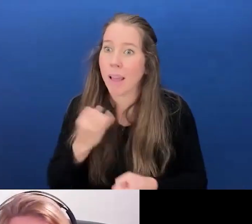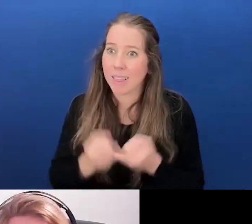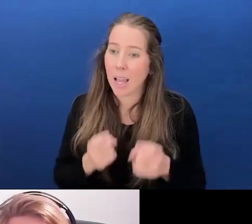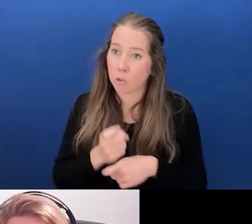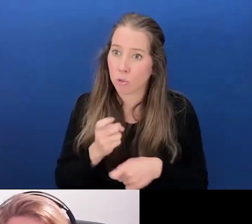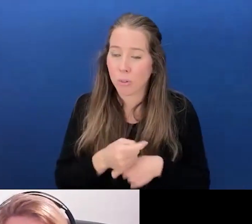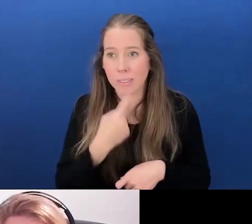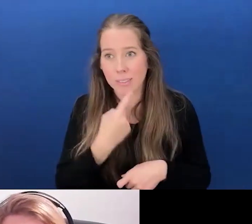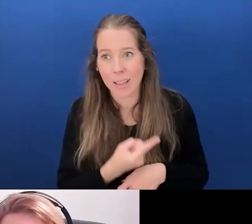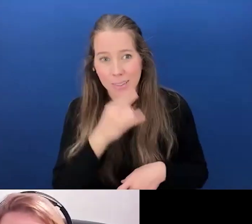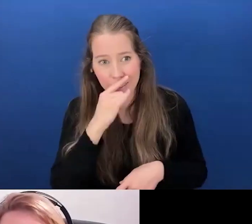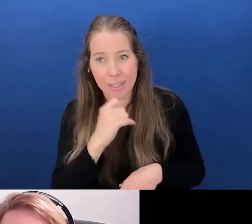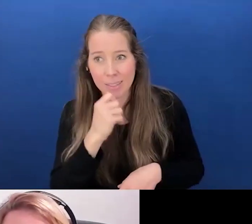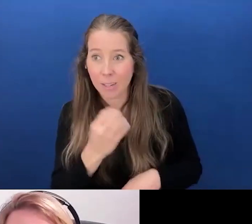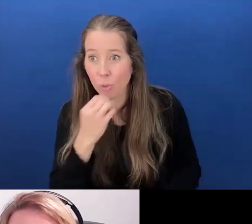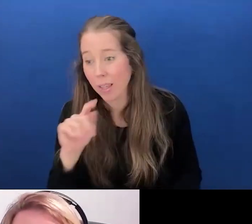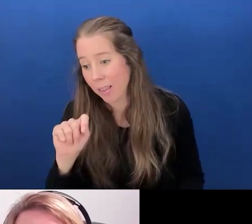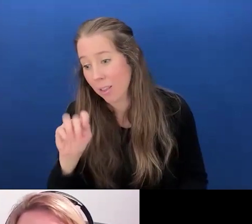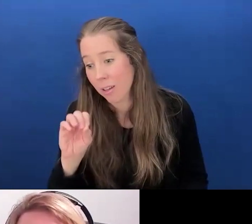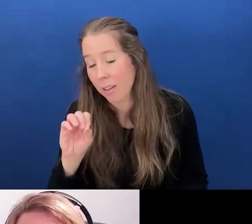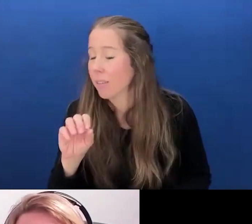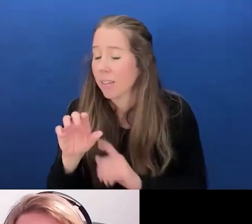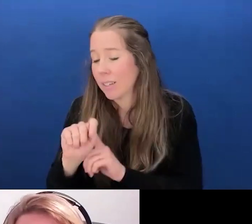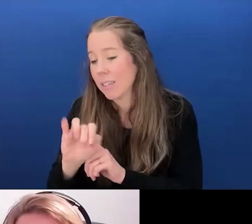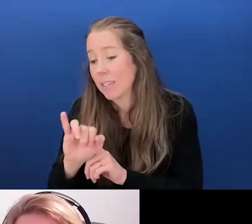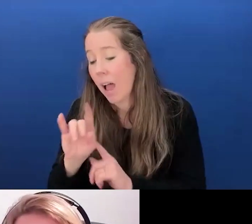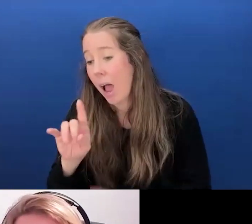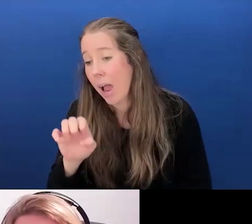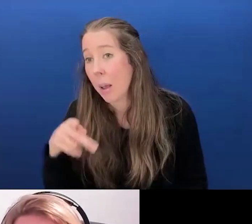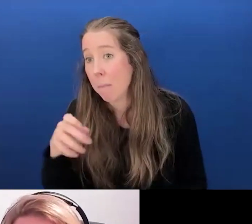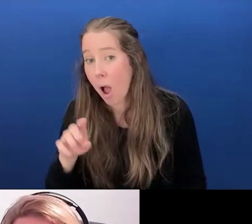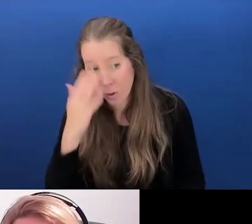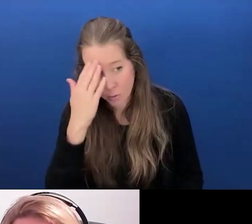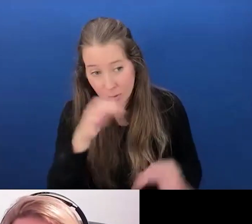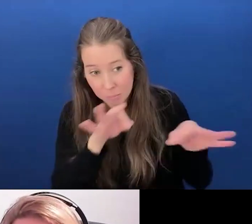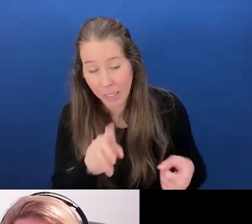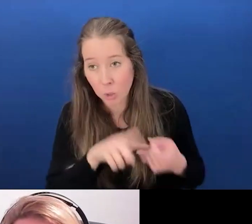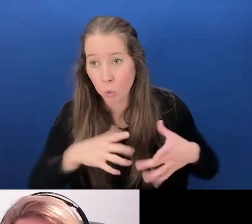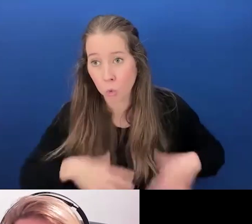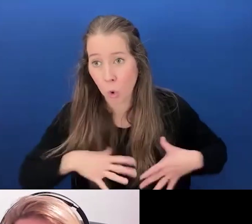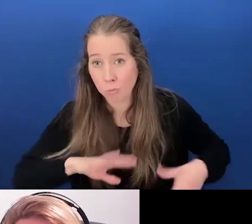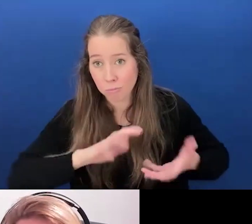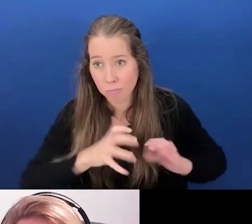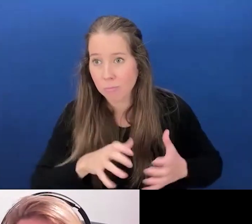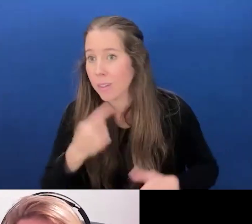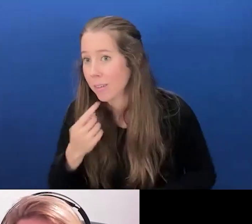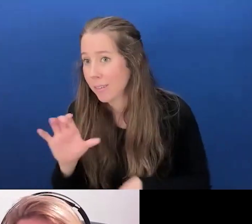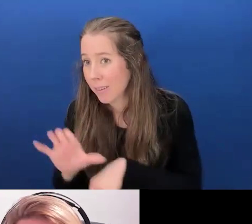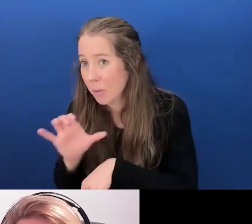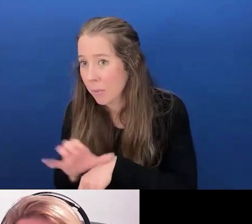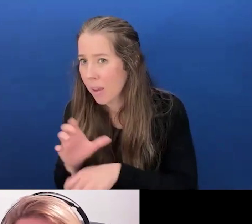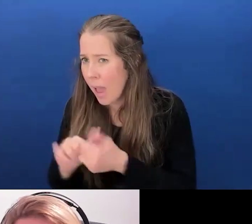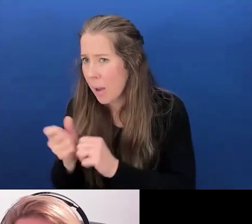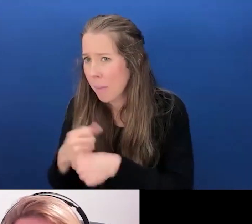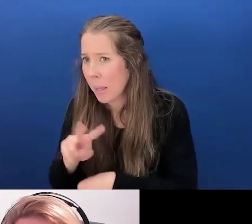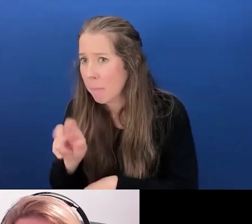your kids not to eat the Tide Pods as an instruction for doing laundry. Just like you have to tell the computer, what are the instructions to make a